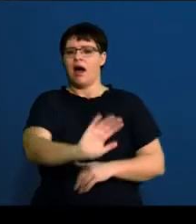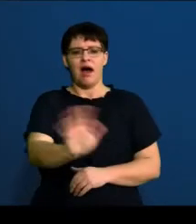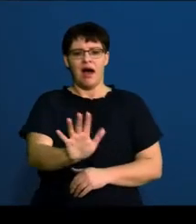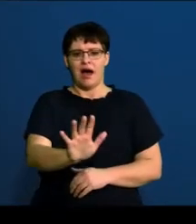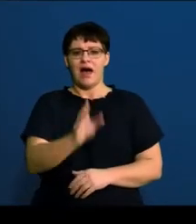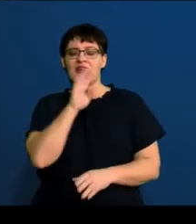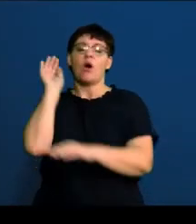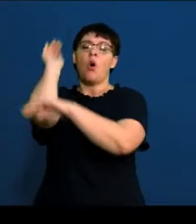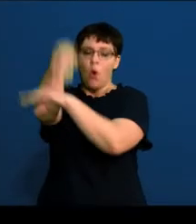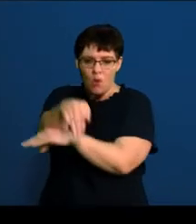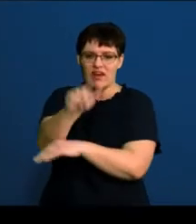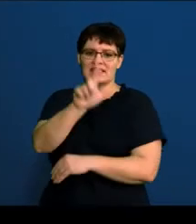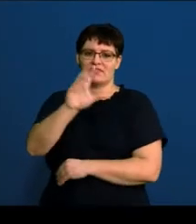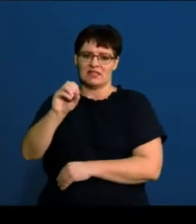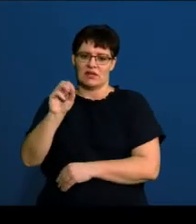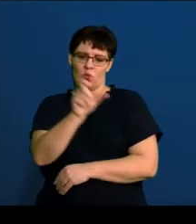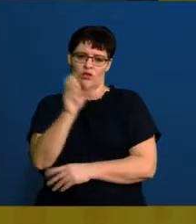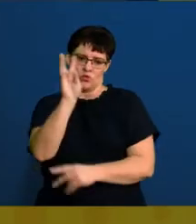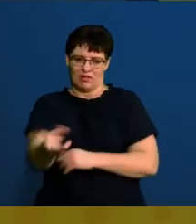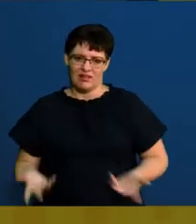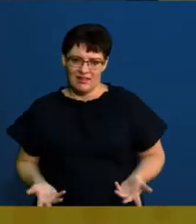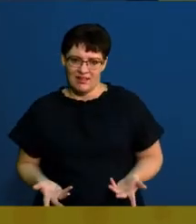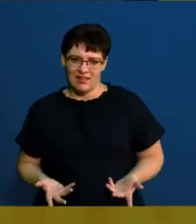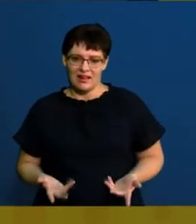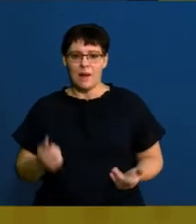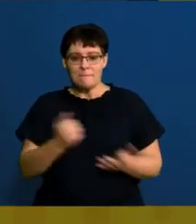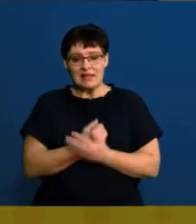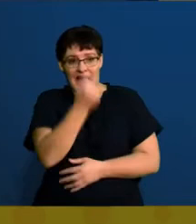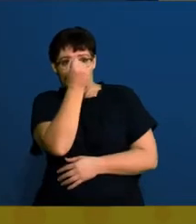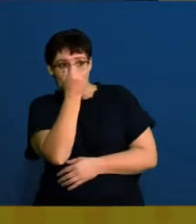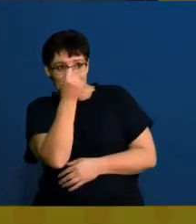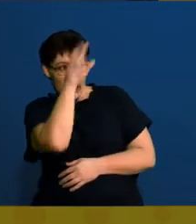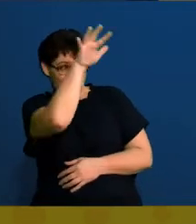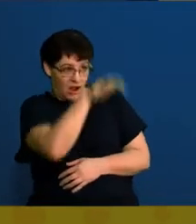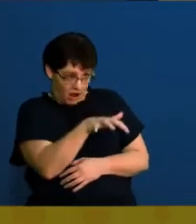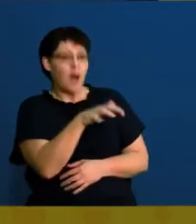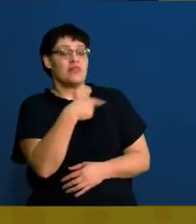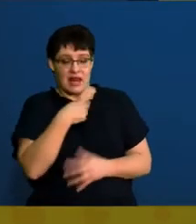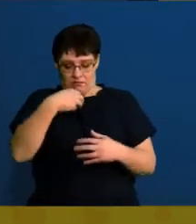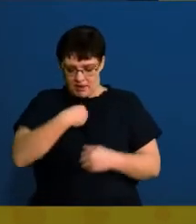to exceed your 70 words. And then there are penalties when marking is done.